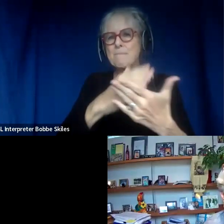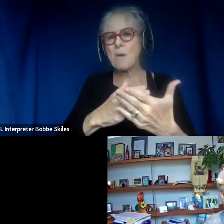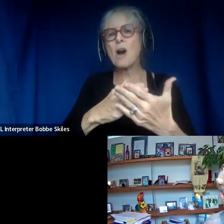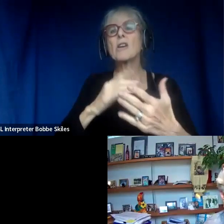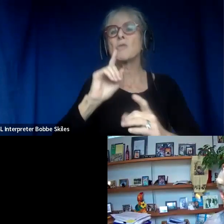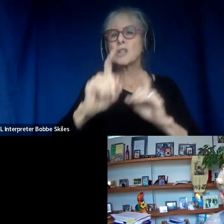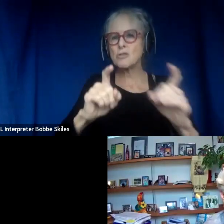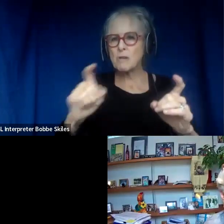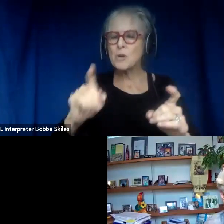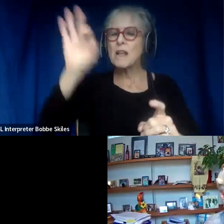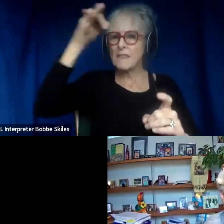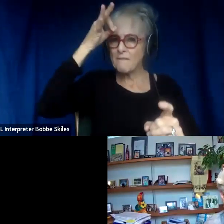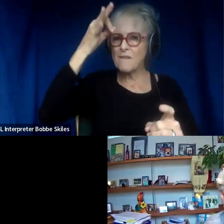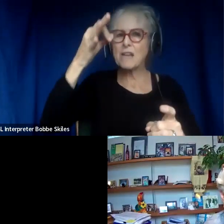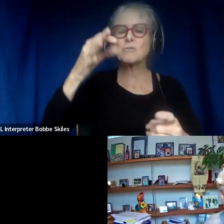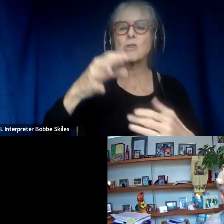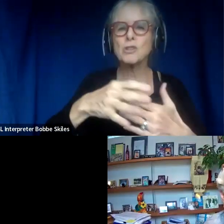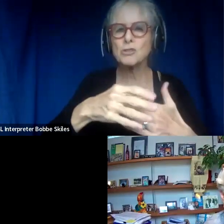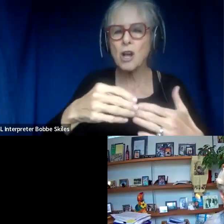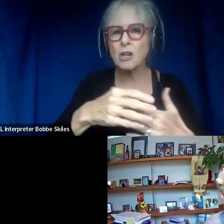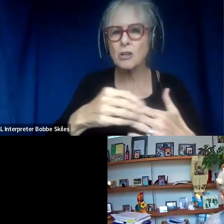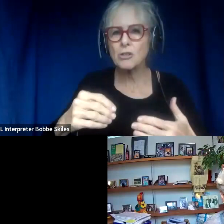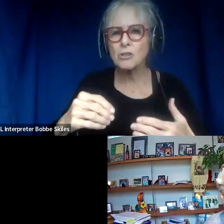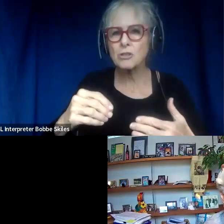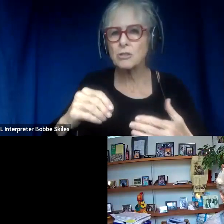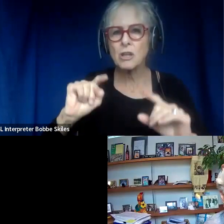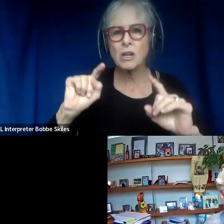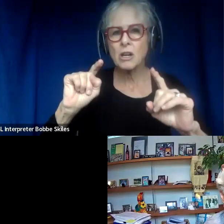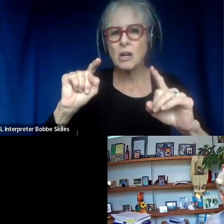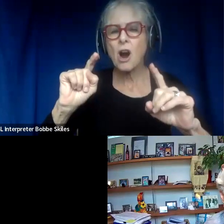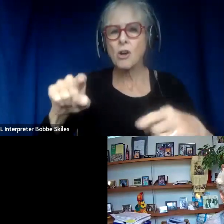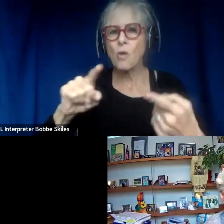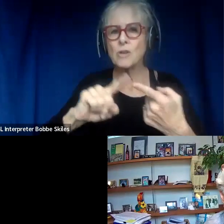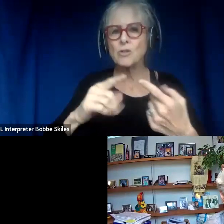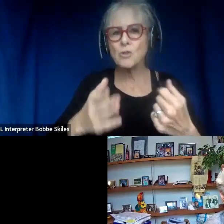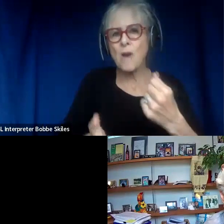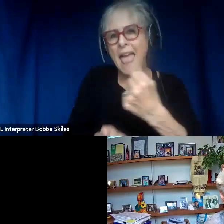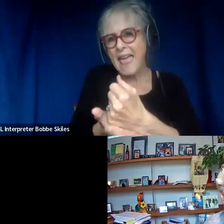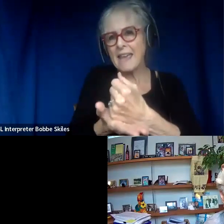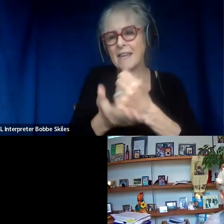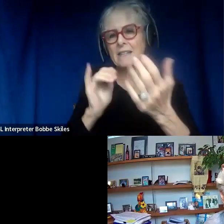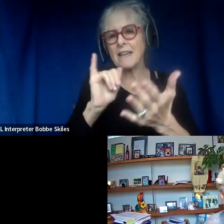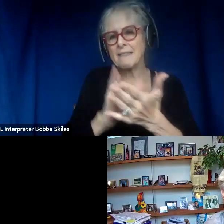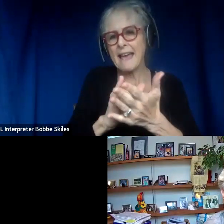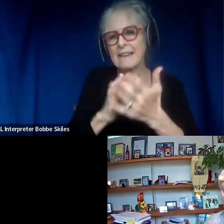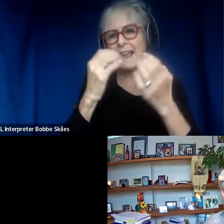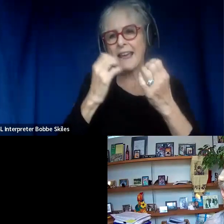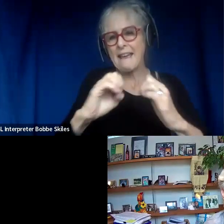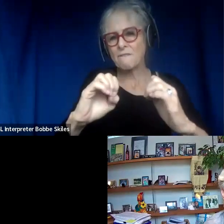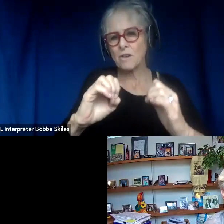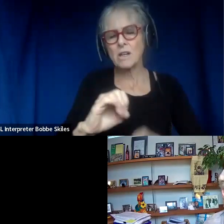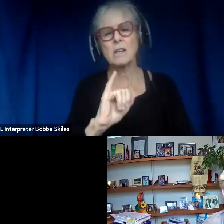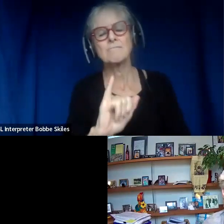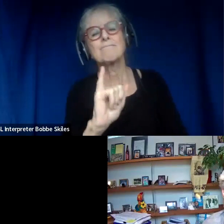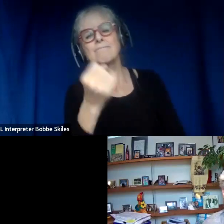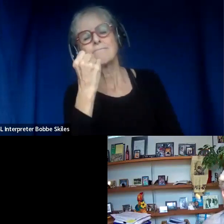going typically through staff work to aid that effort. I see. One